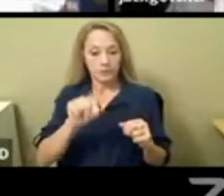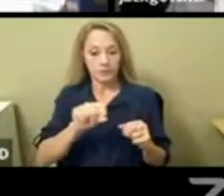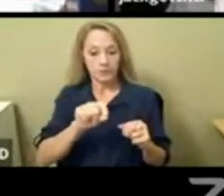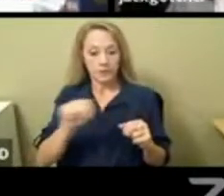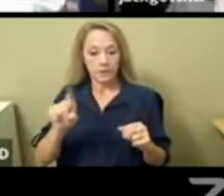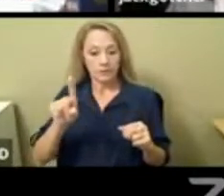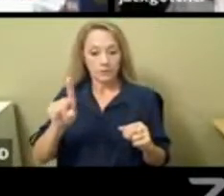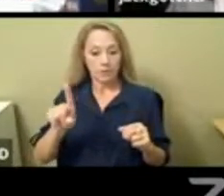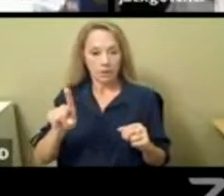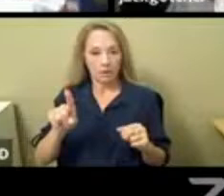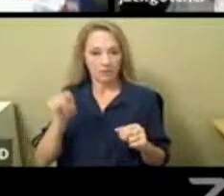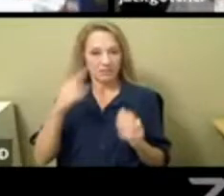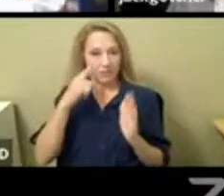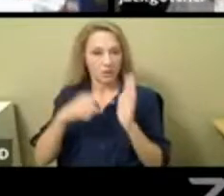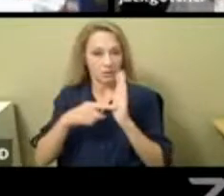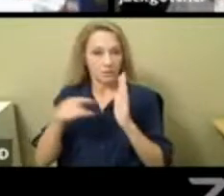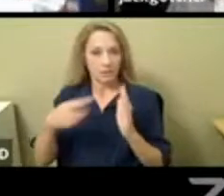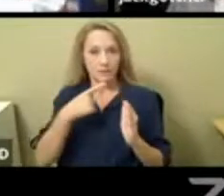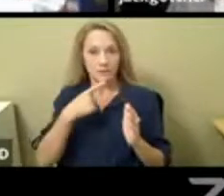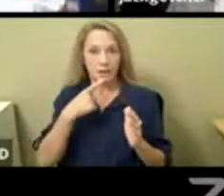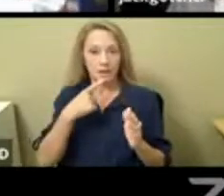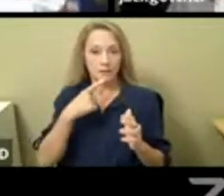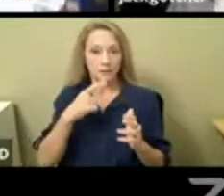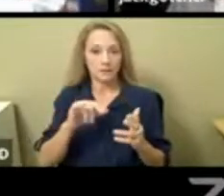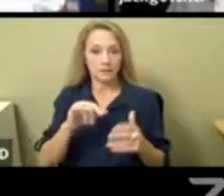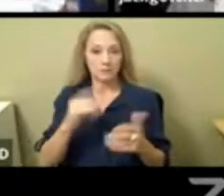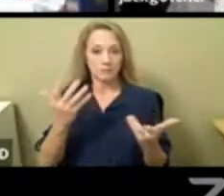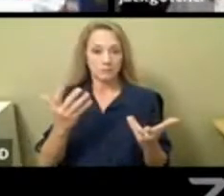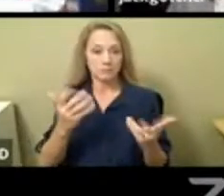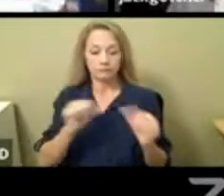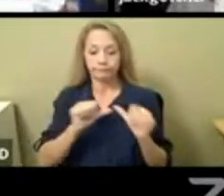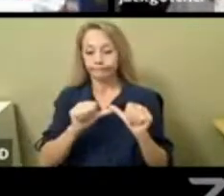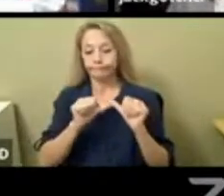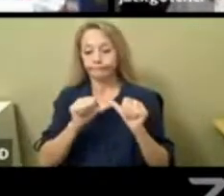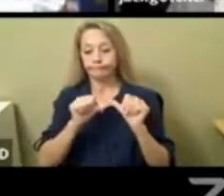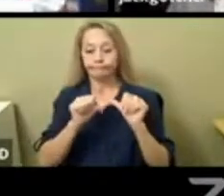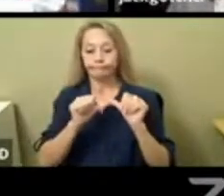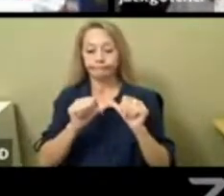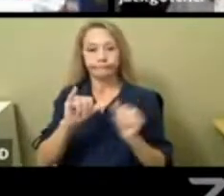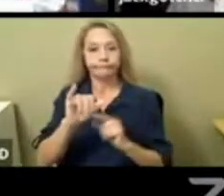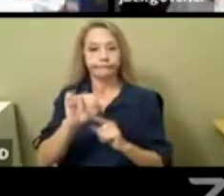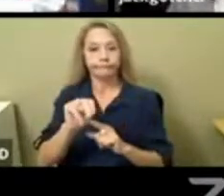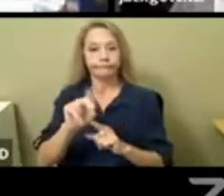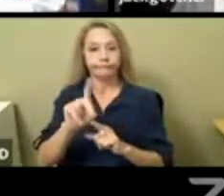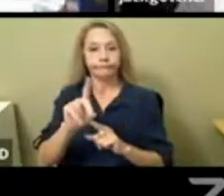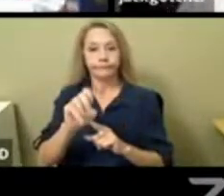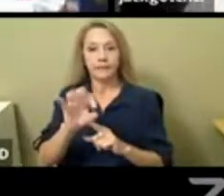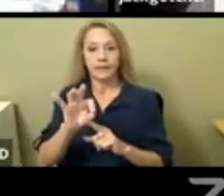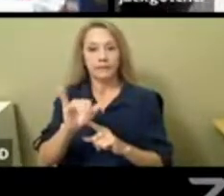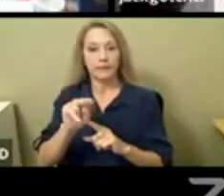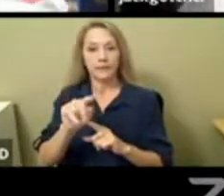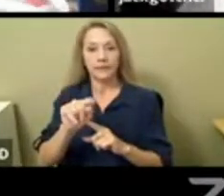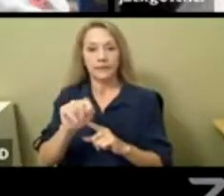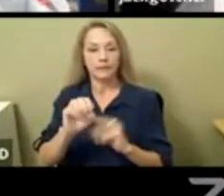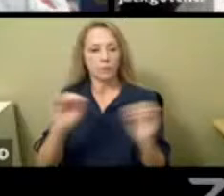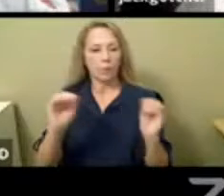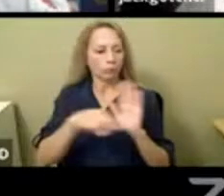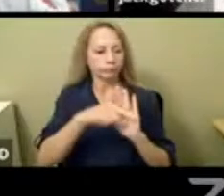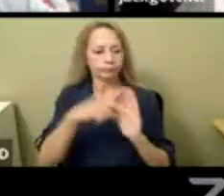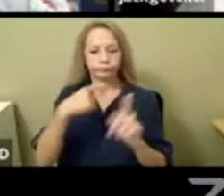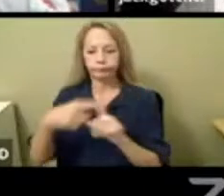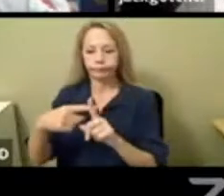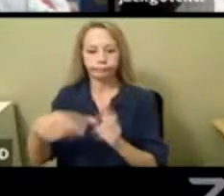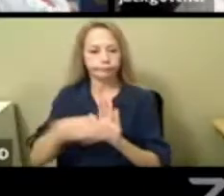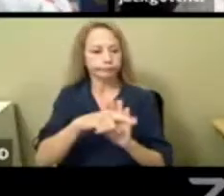2020-1, for example, saying this is going to be, indefinite. There's not an advantage or disadvantage, because you're saying that's